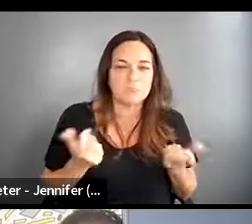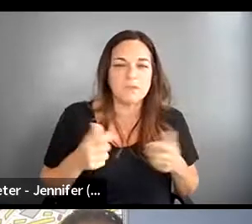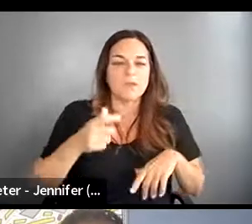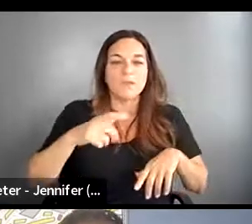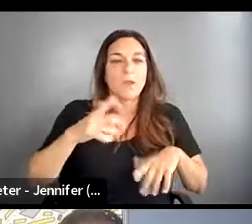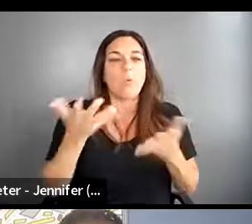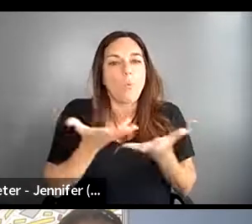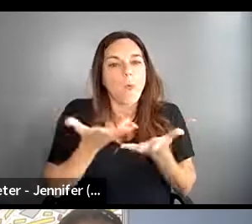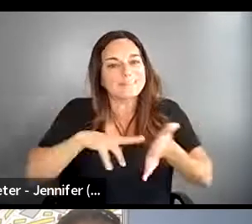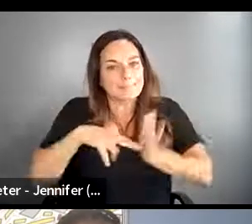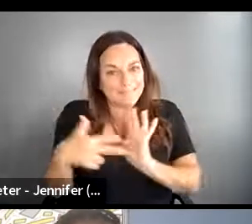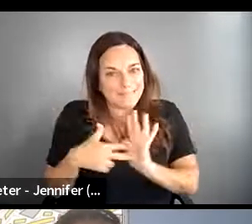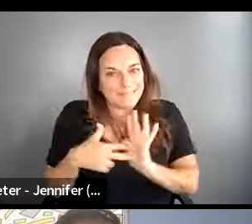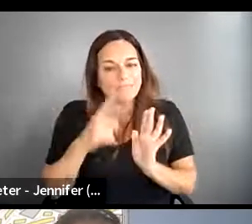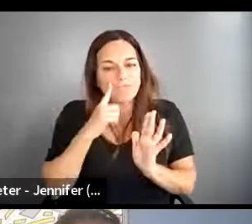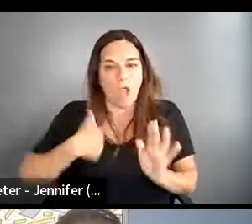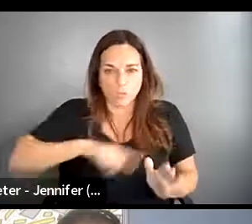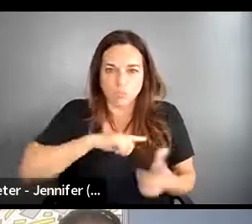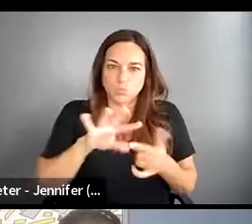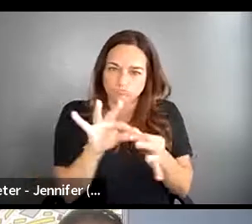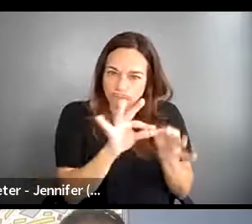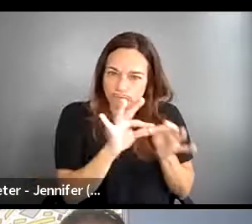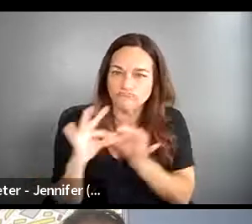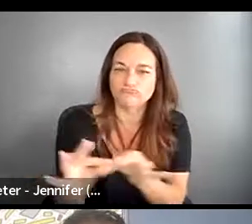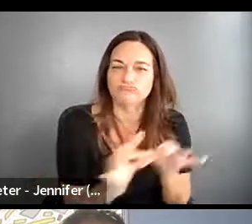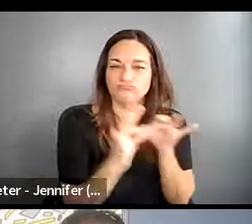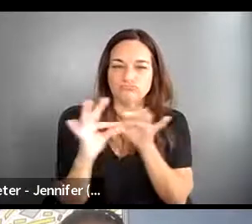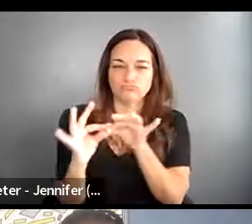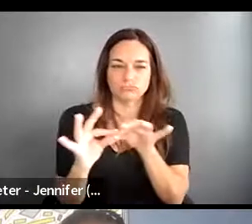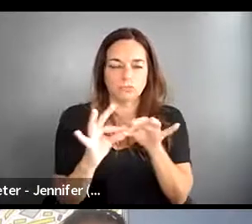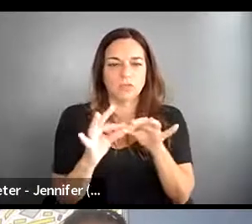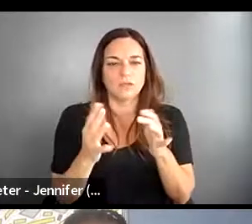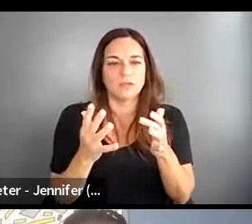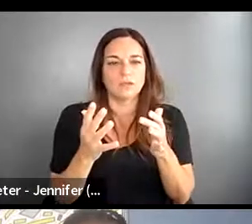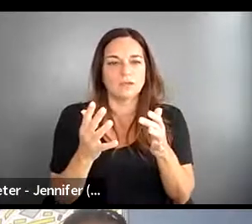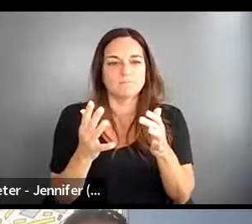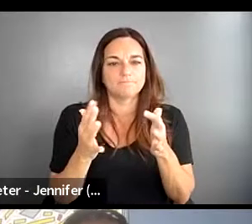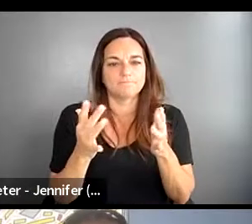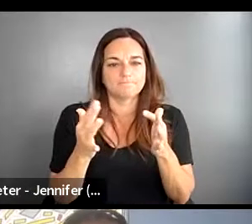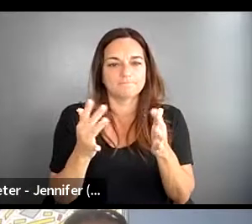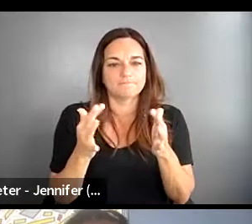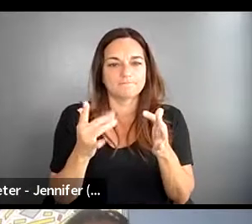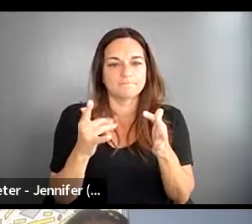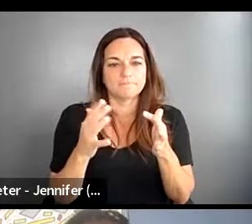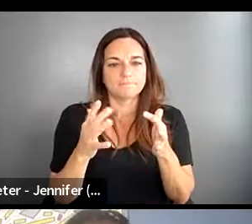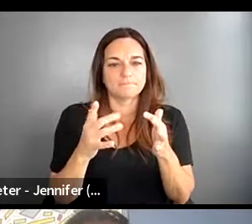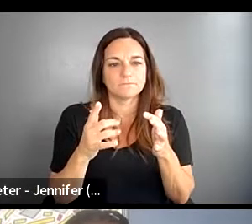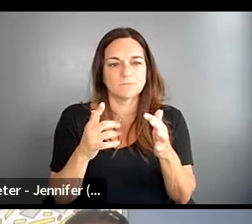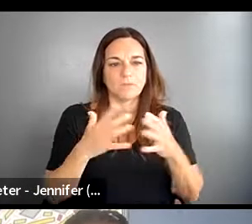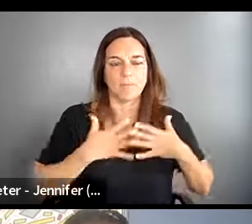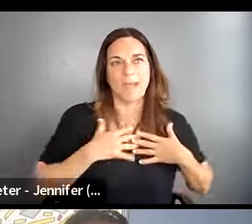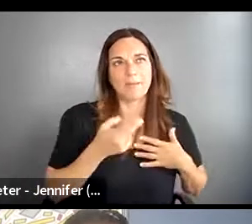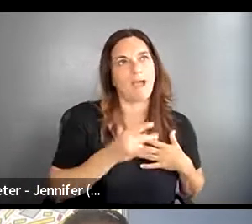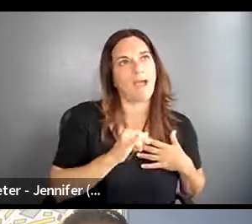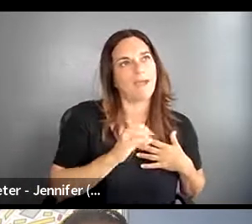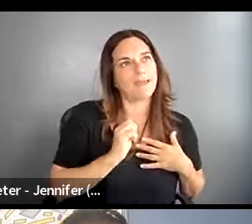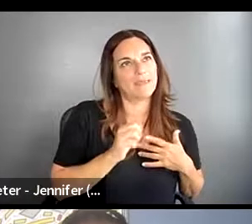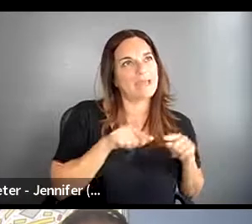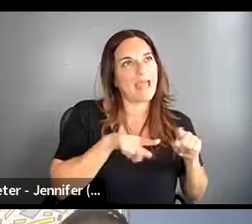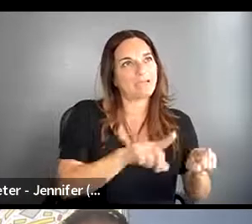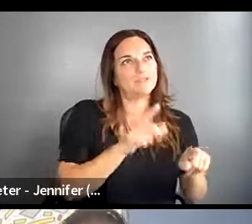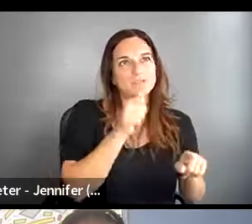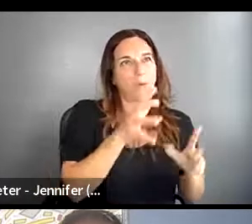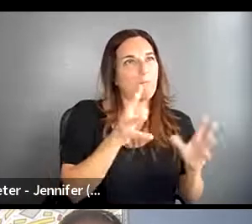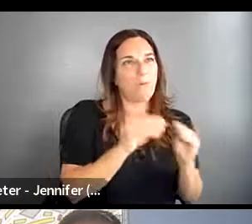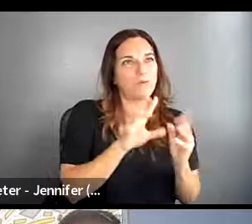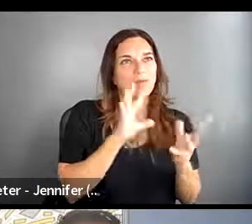meaningfully connect together to my pie analogy isn't working anymore, so I'm going to scrap